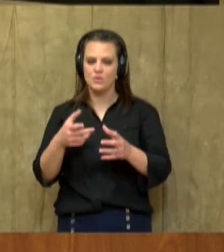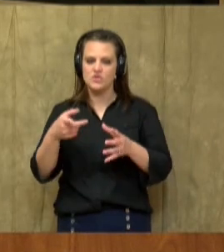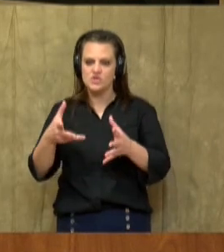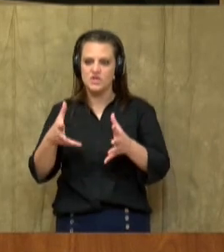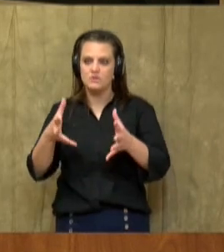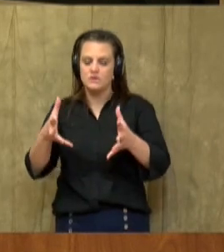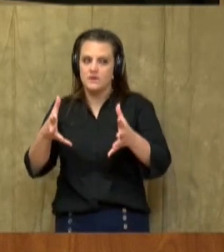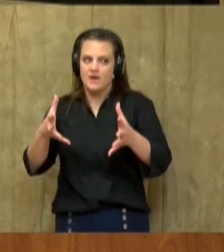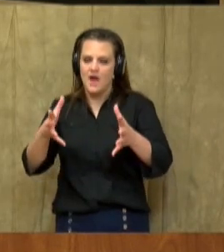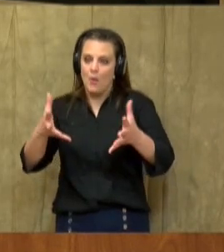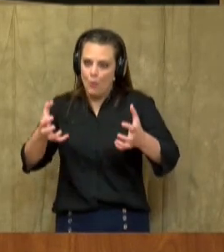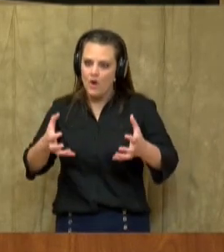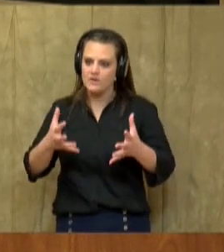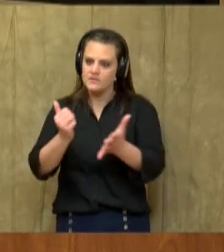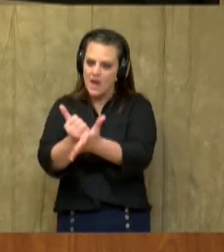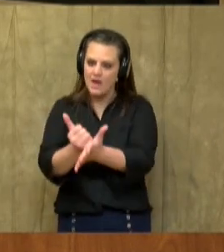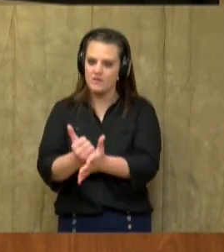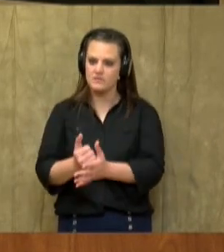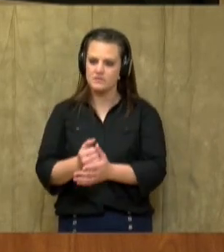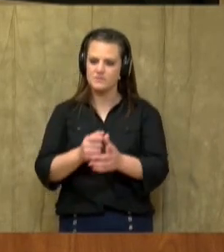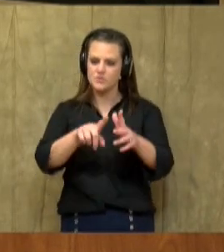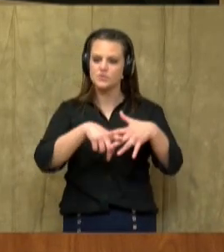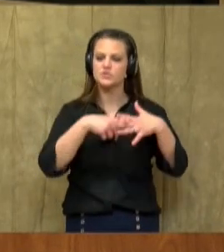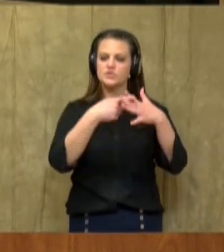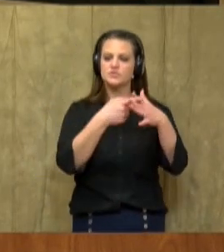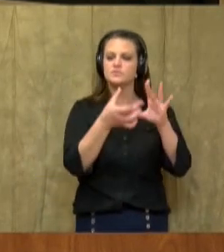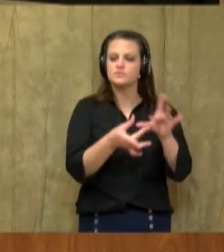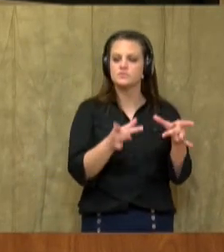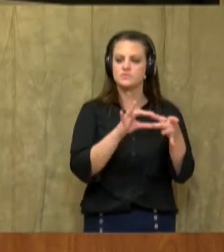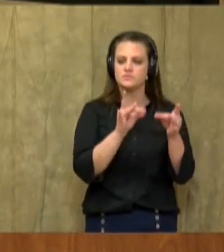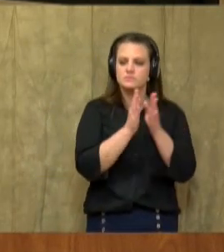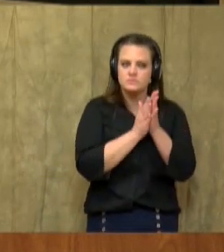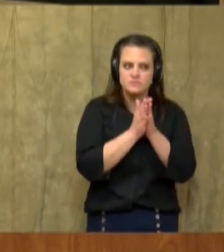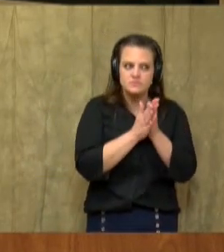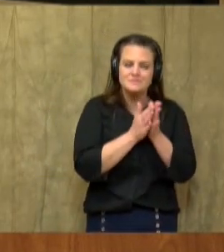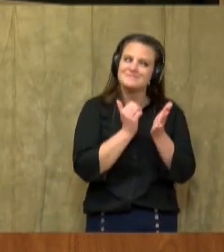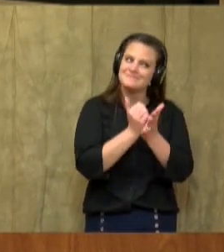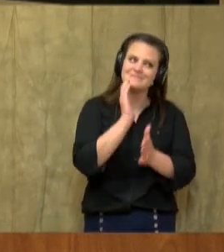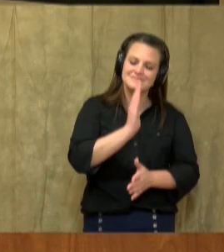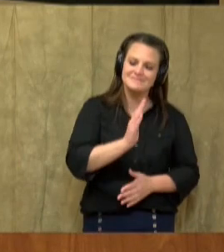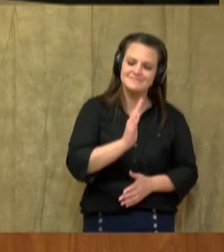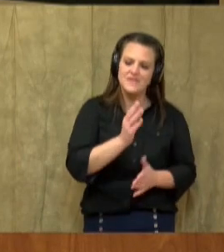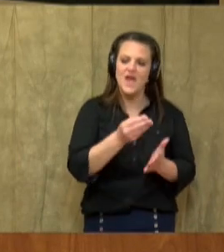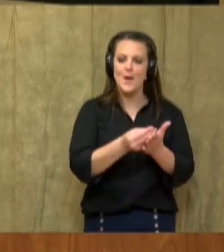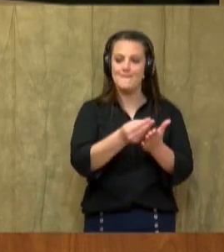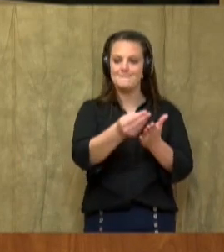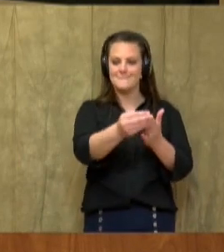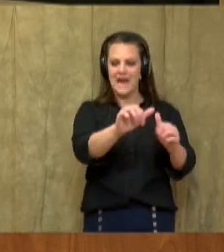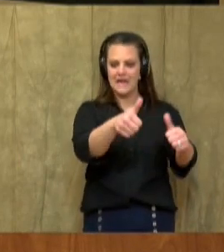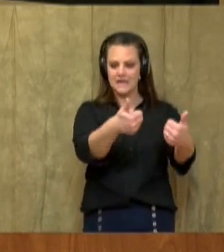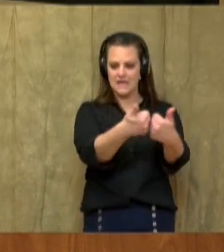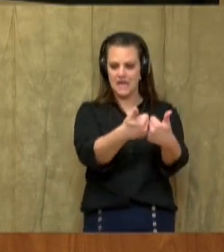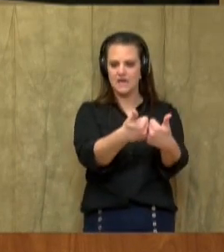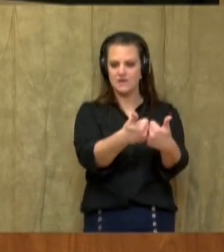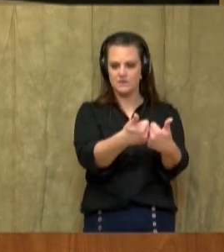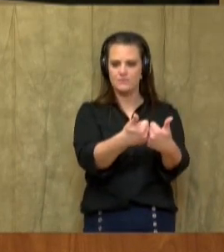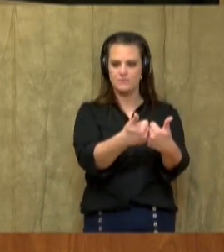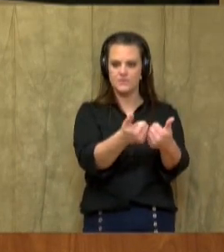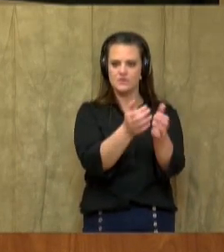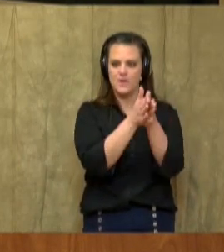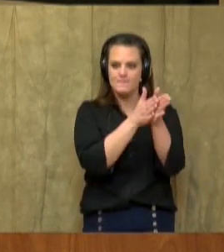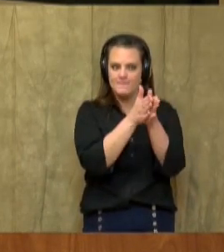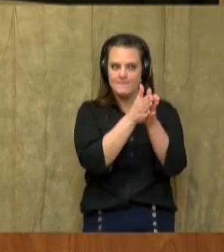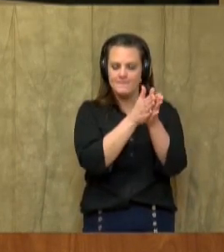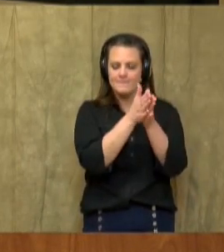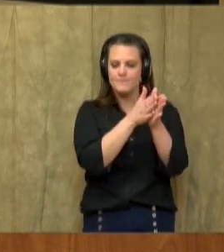him? Well, what drove her in the beginning of the story? She wanted to buy that video game, didn't she?